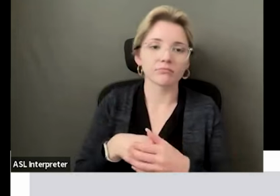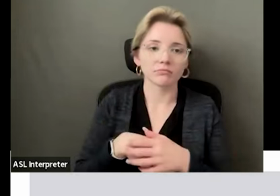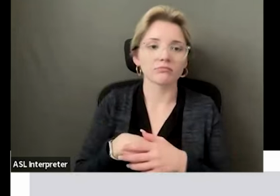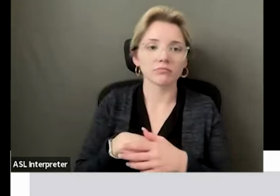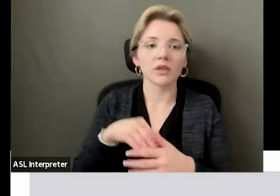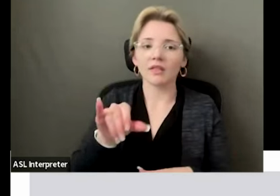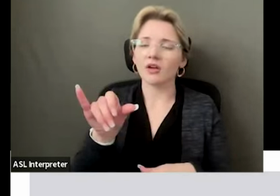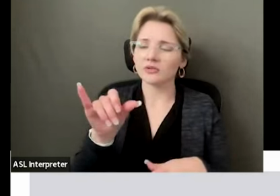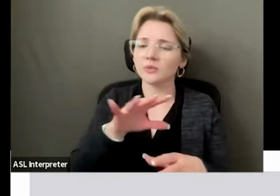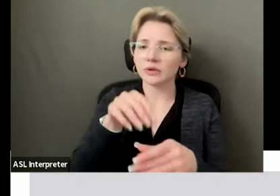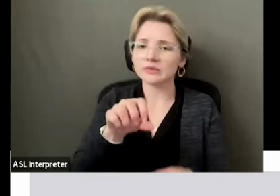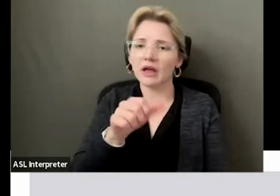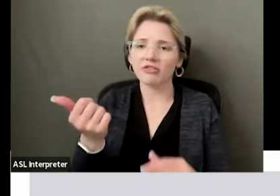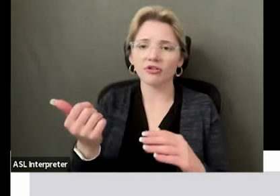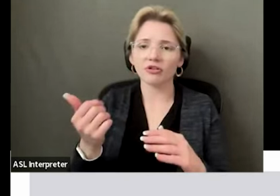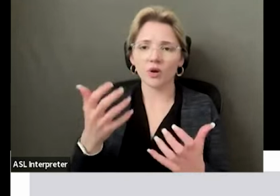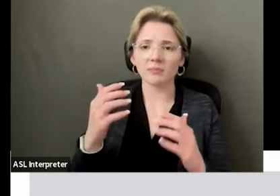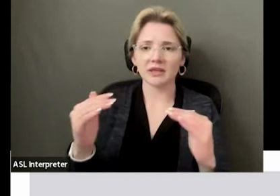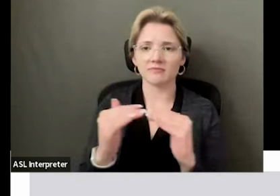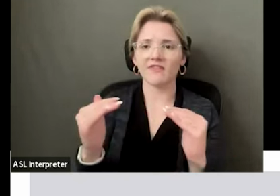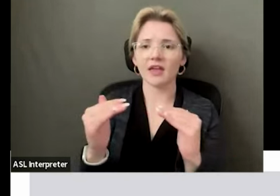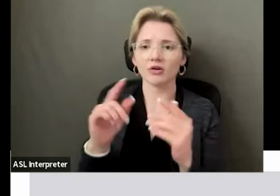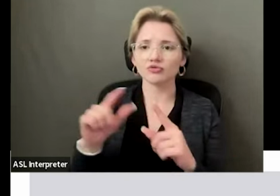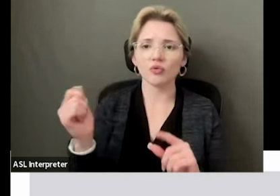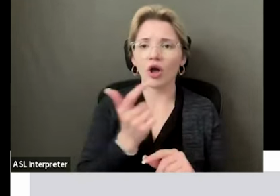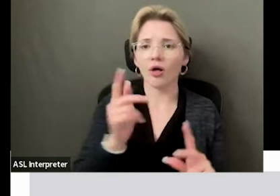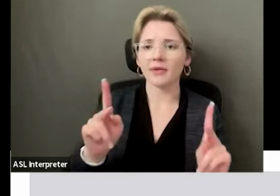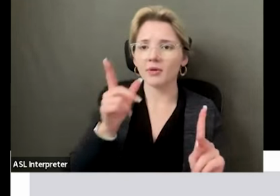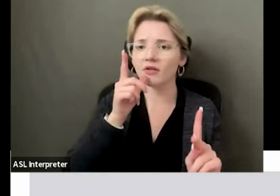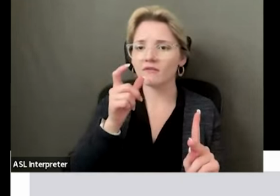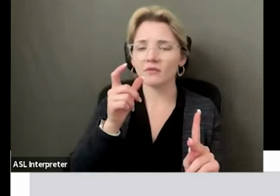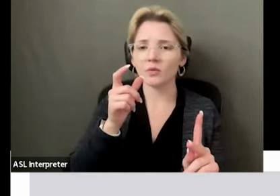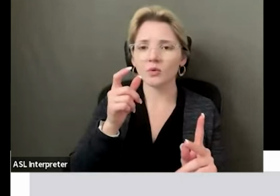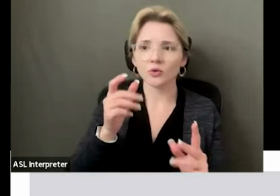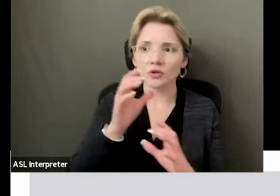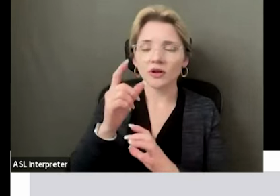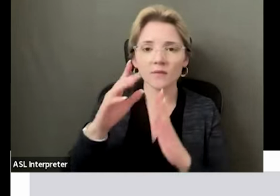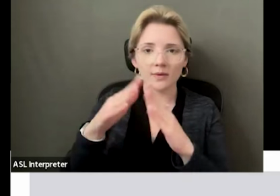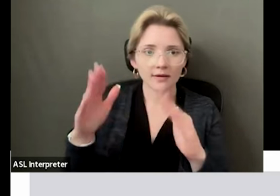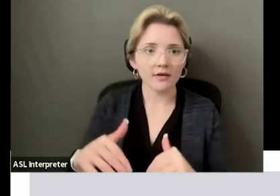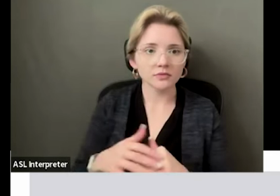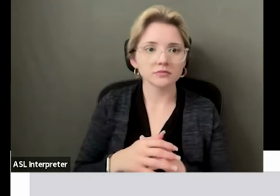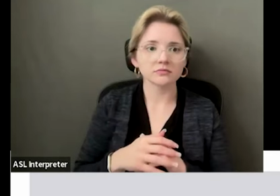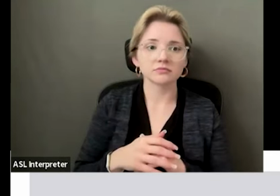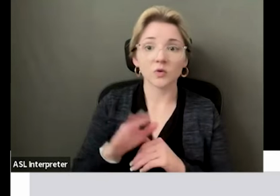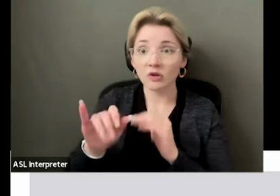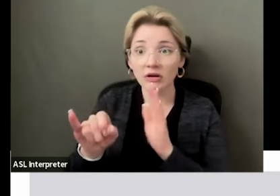housing requirements. So again, this is why it's important to highlight how survivors have intersecting identities.